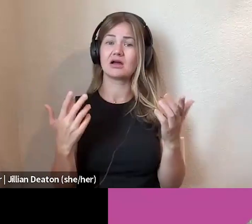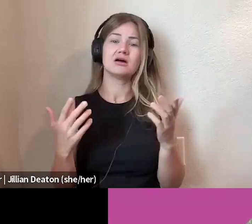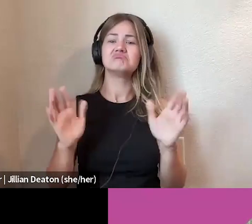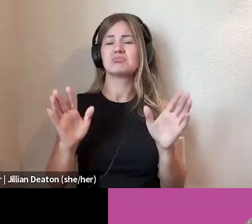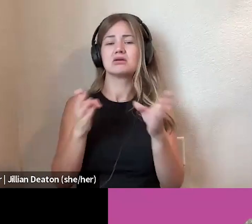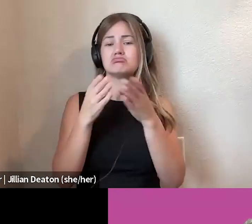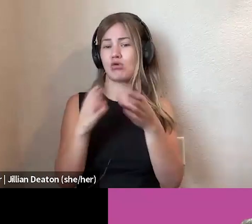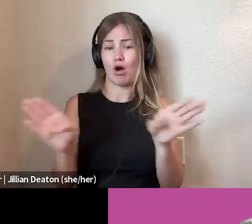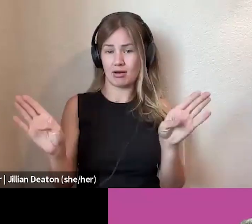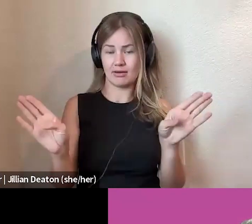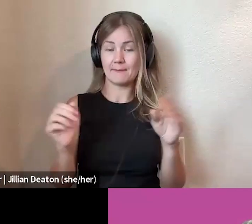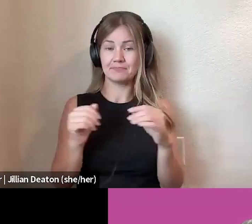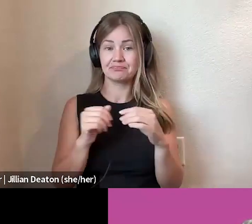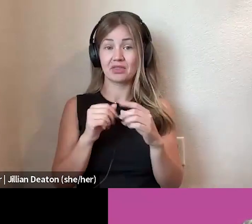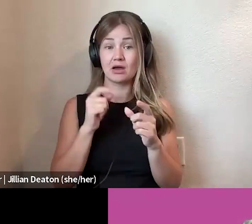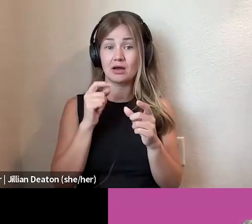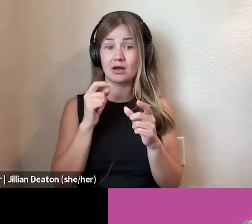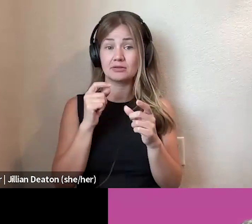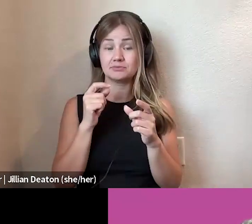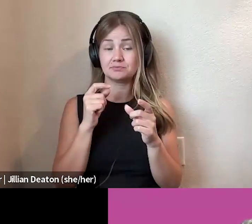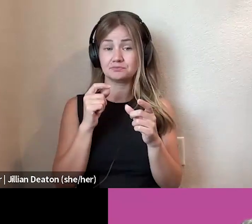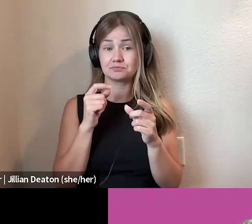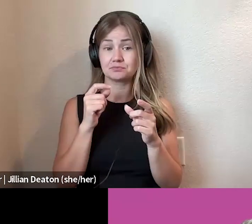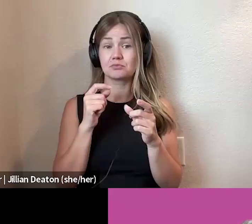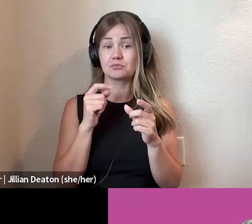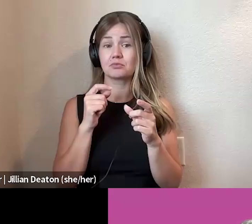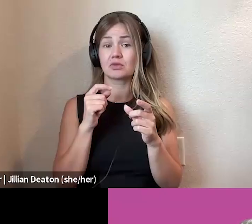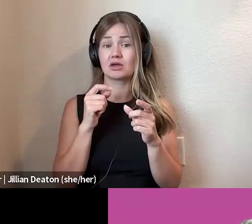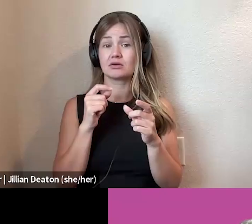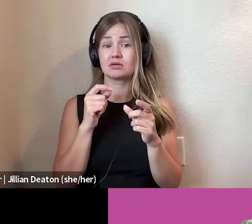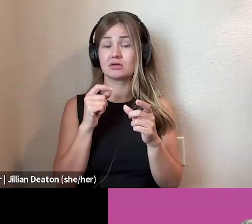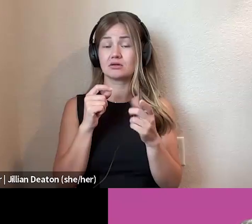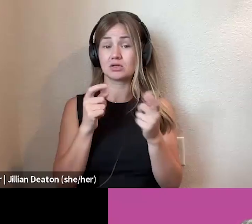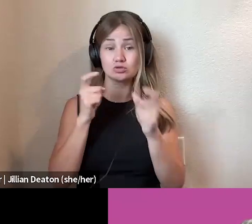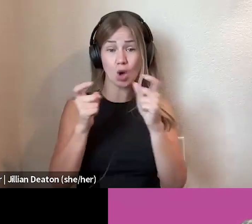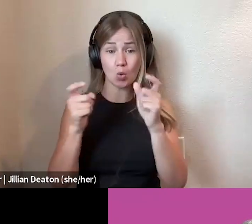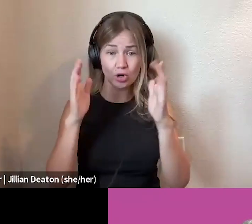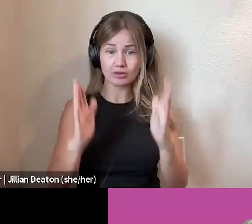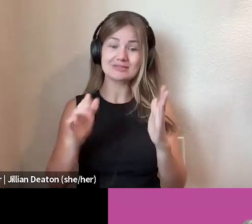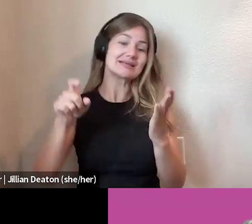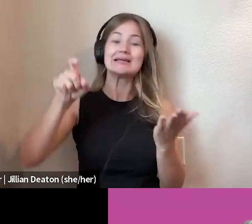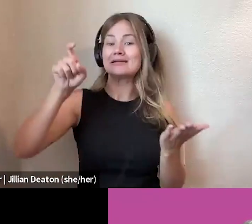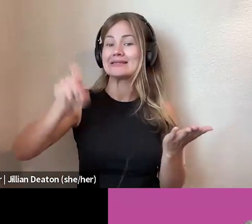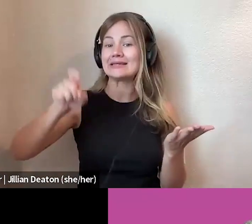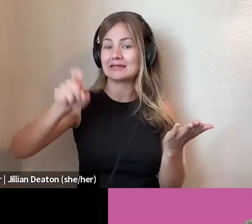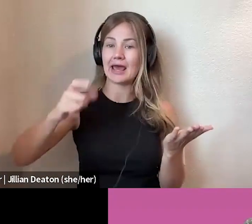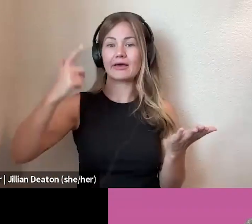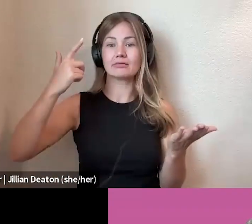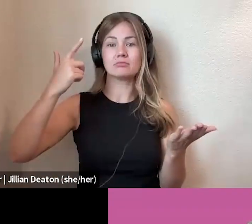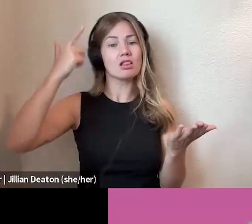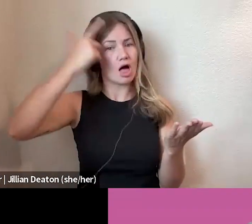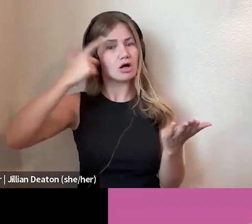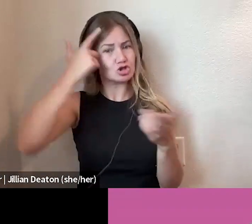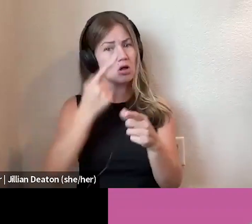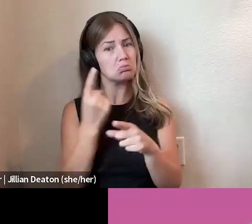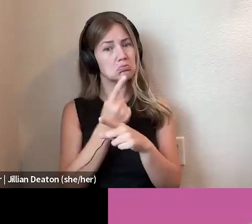broadly, donors, be the foundation, individual, other, need a logical narrative of